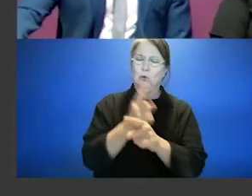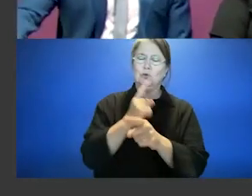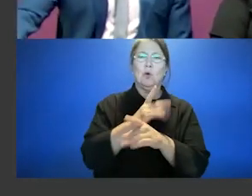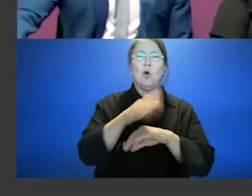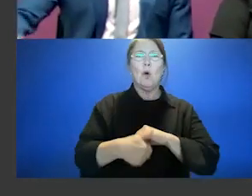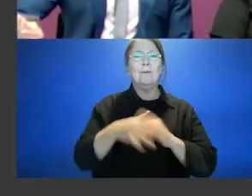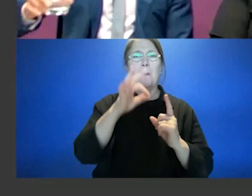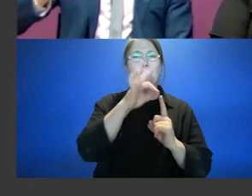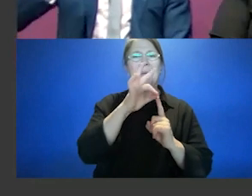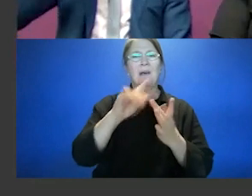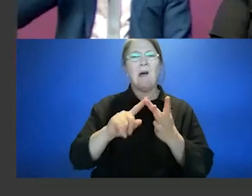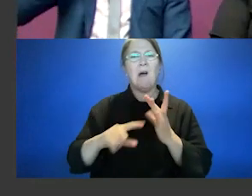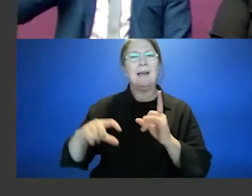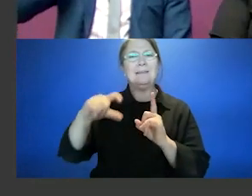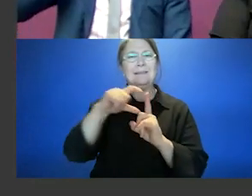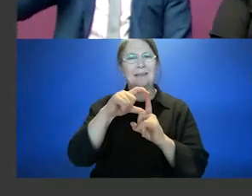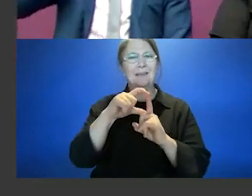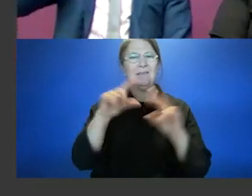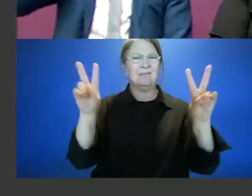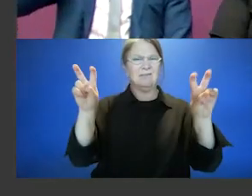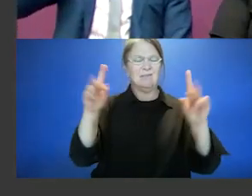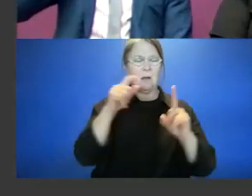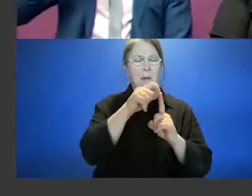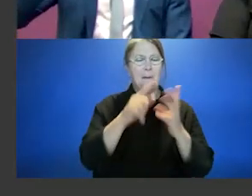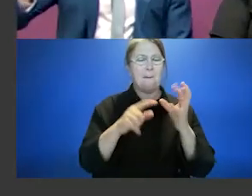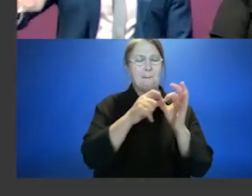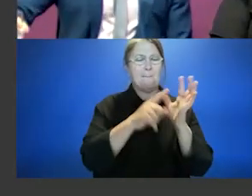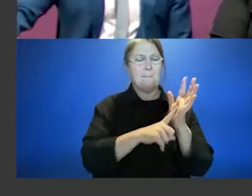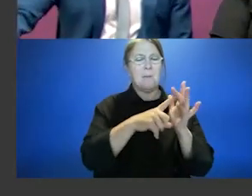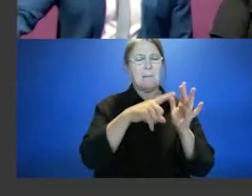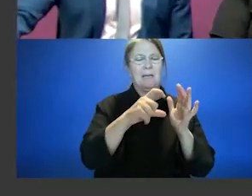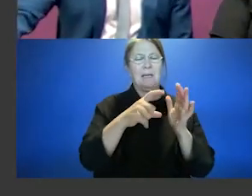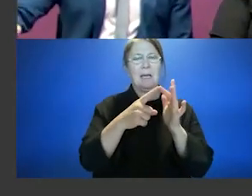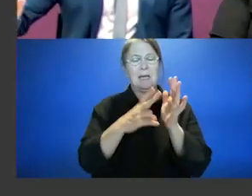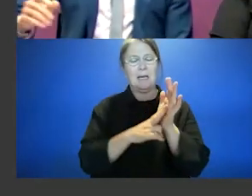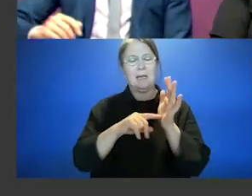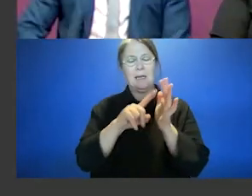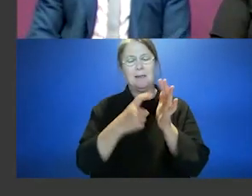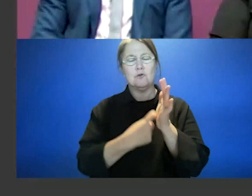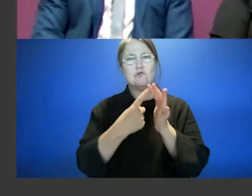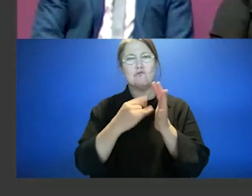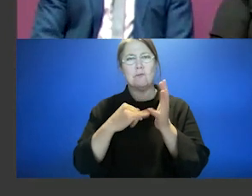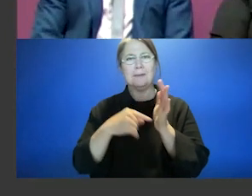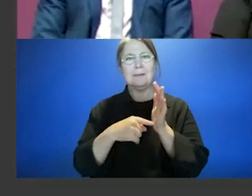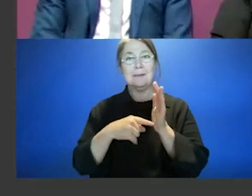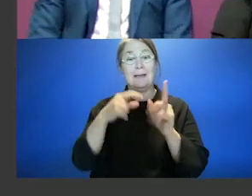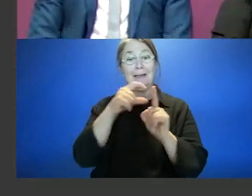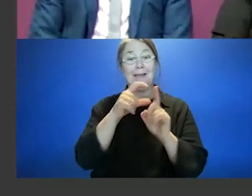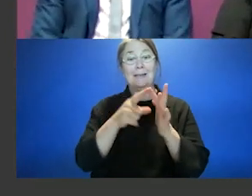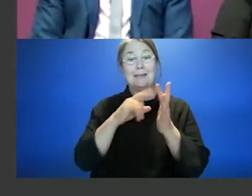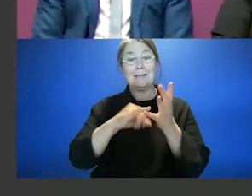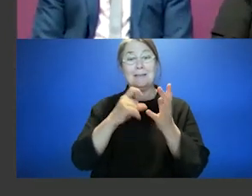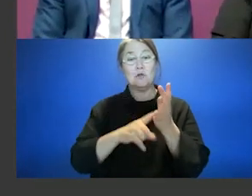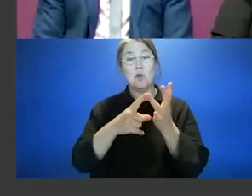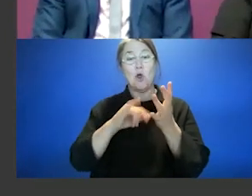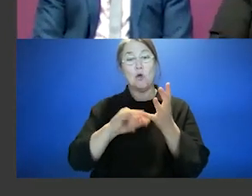we've talked a lot about complaints, and Stacey gave you some information about the public interest disclosure scheme and how we assess matters under that scheme and